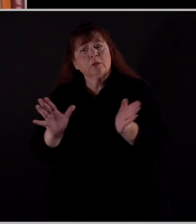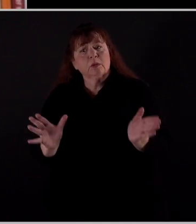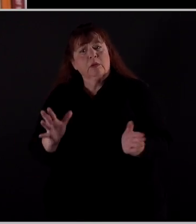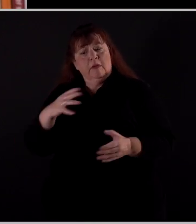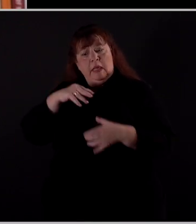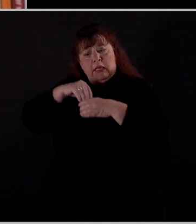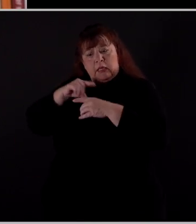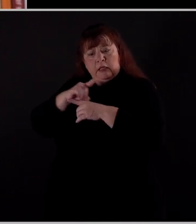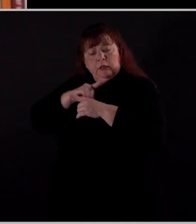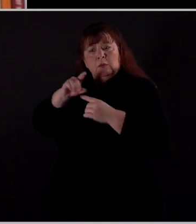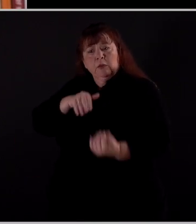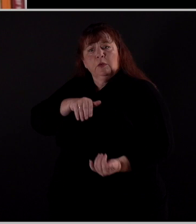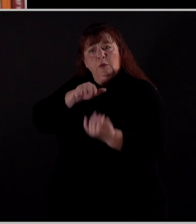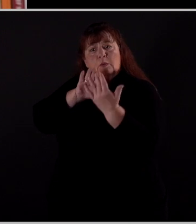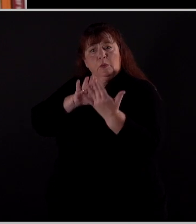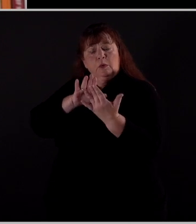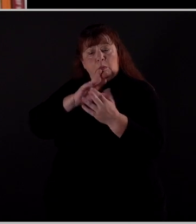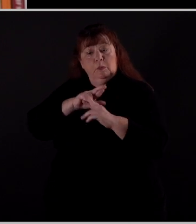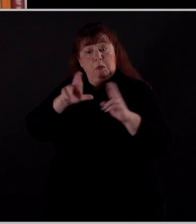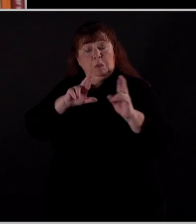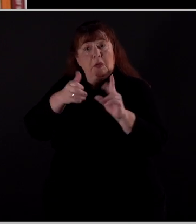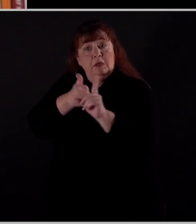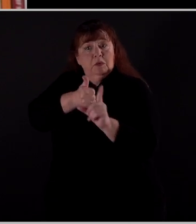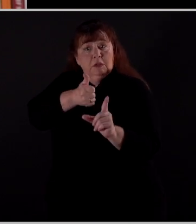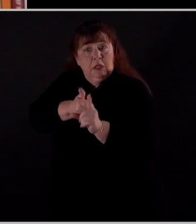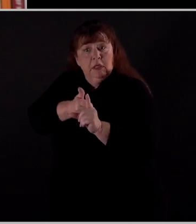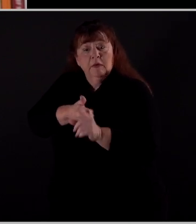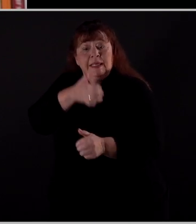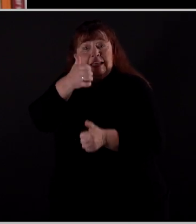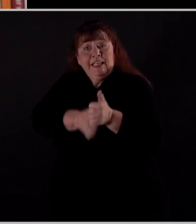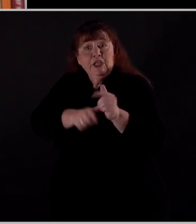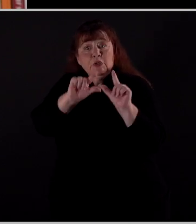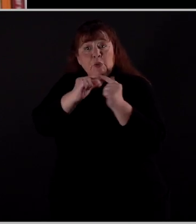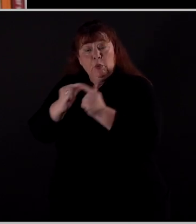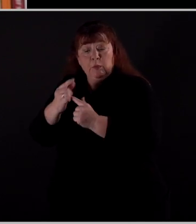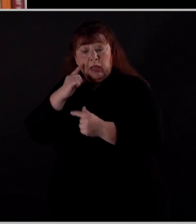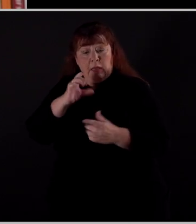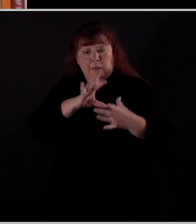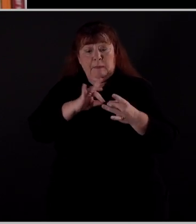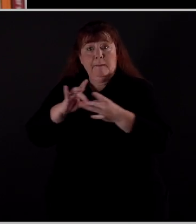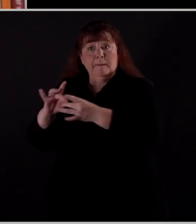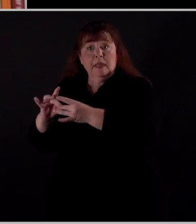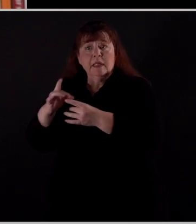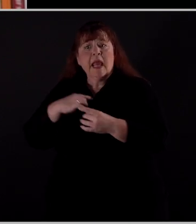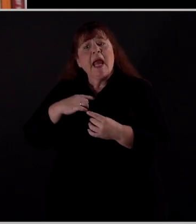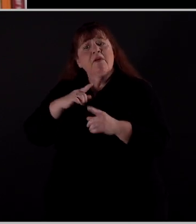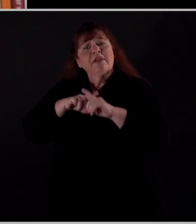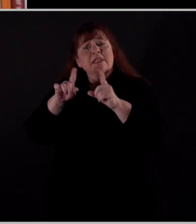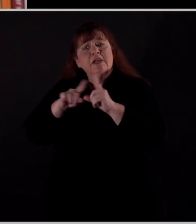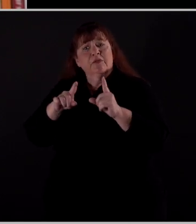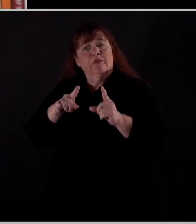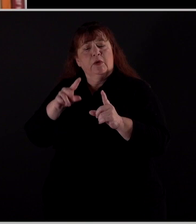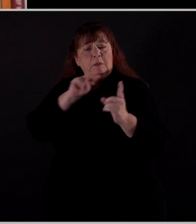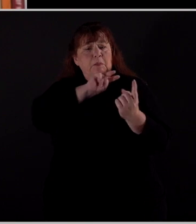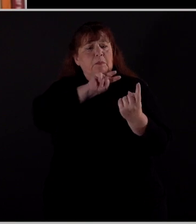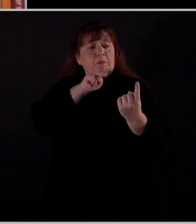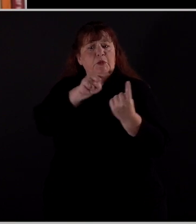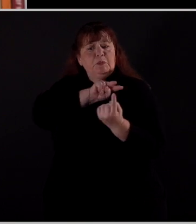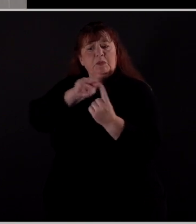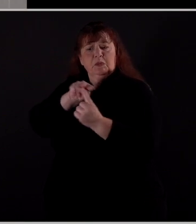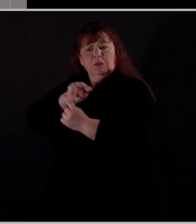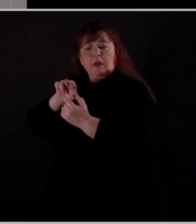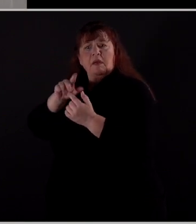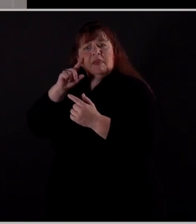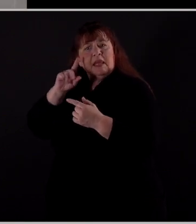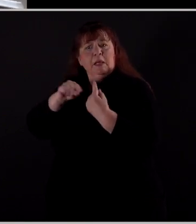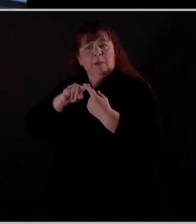interdisciplinary approach to getting prepared, because each of those different groups that I mentioned are going to have different ways of thinking about this